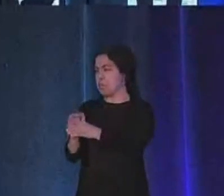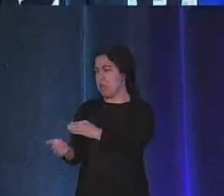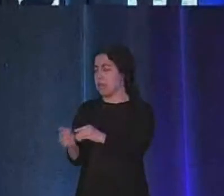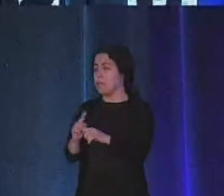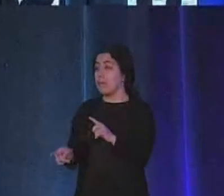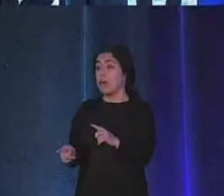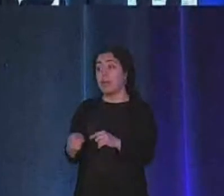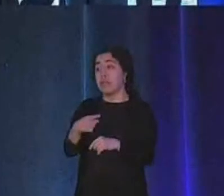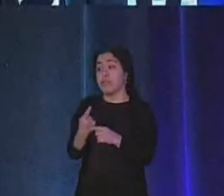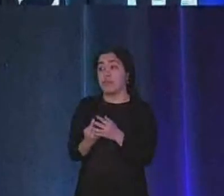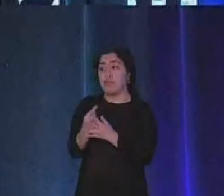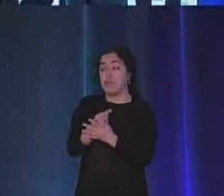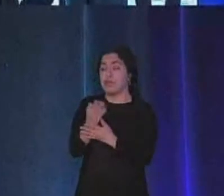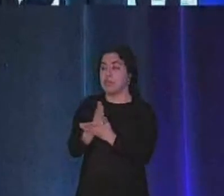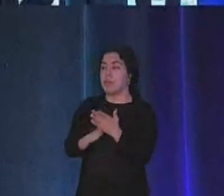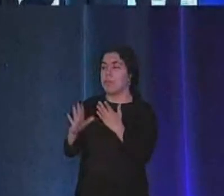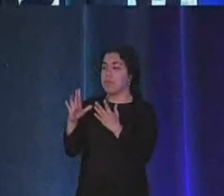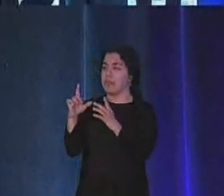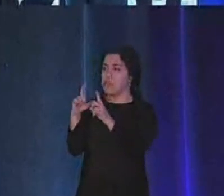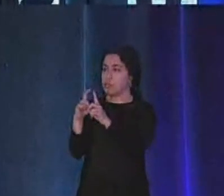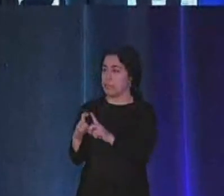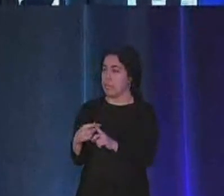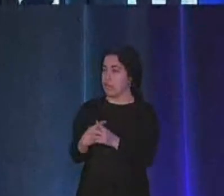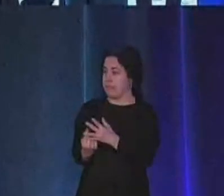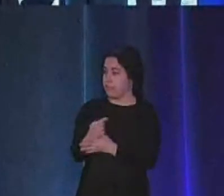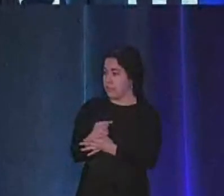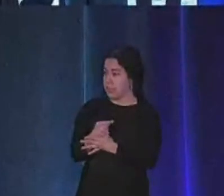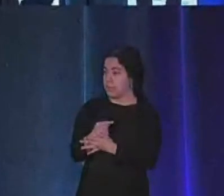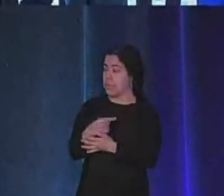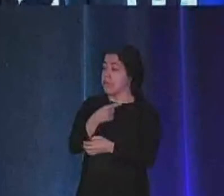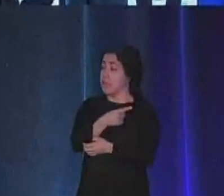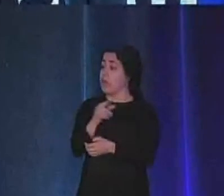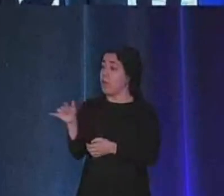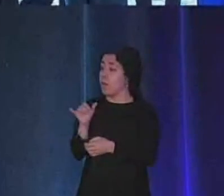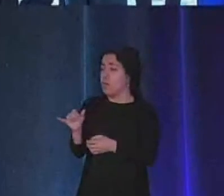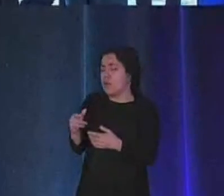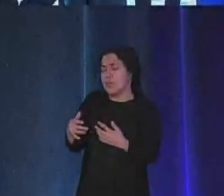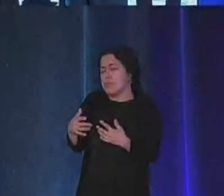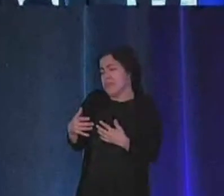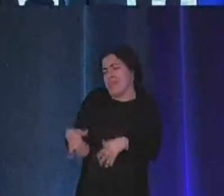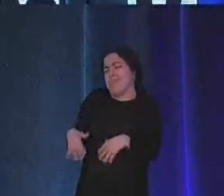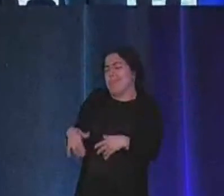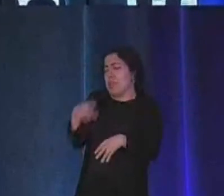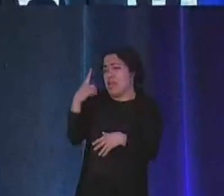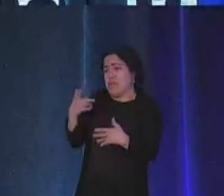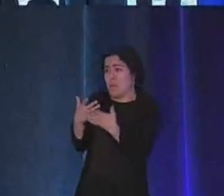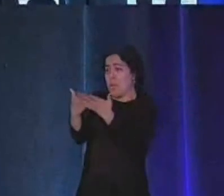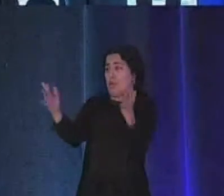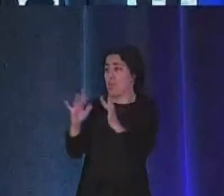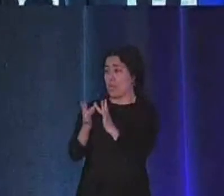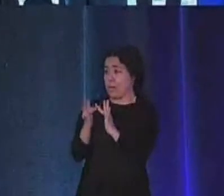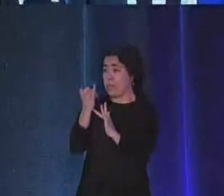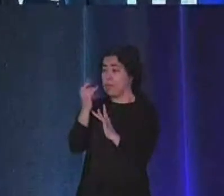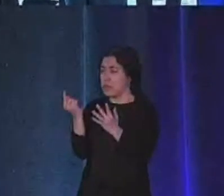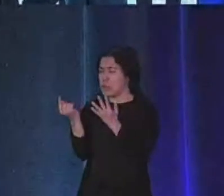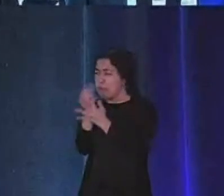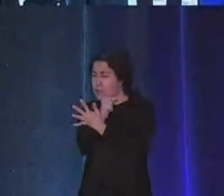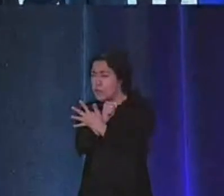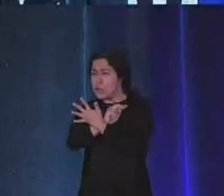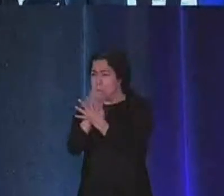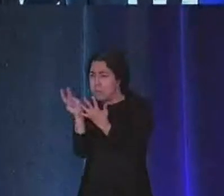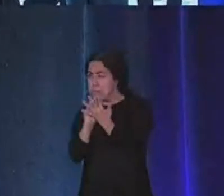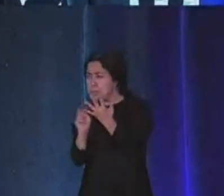through some of this terminology that I went through, and this is really just for the web. Like, if you go through some of this stuff,